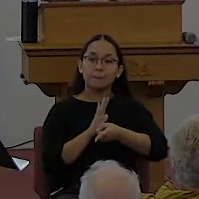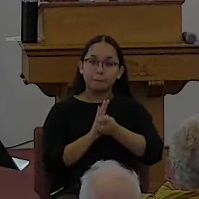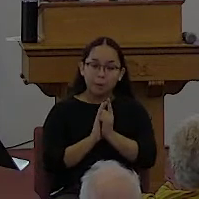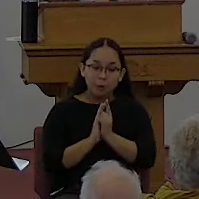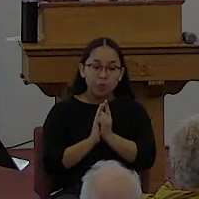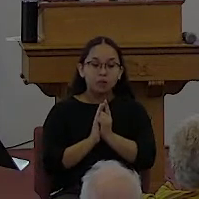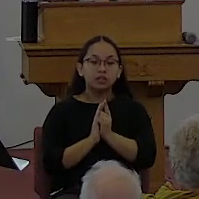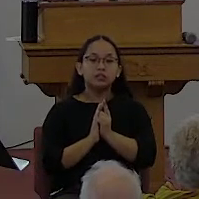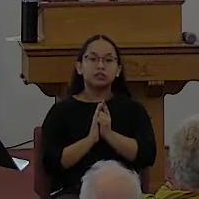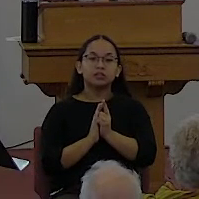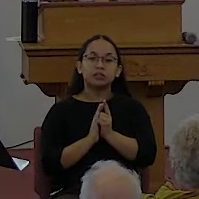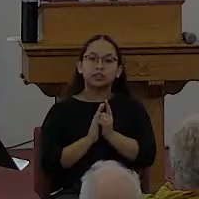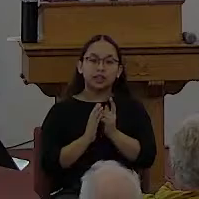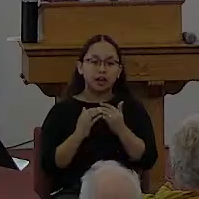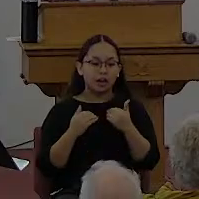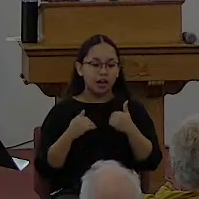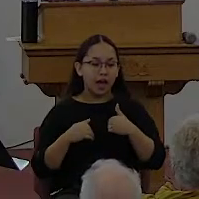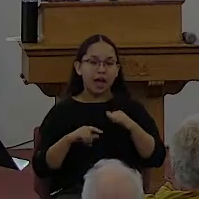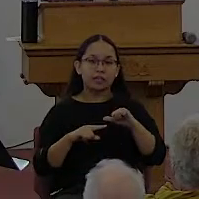practicable endeavor.